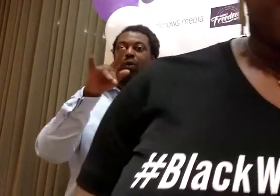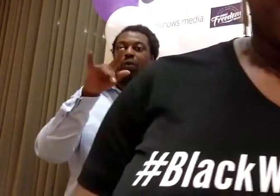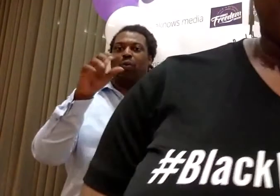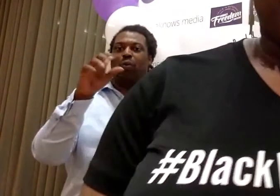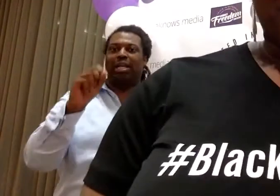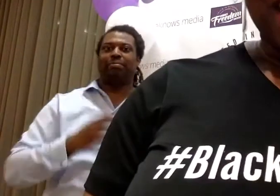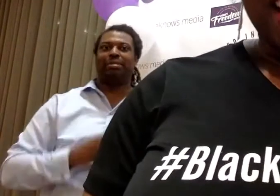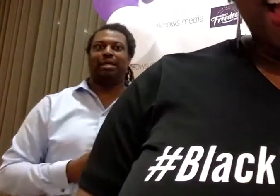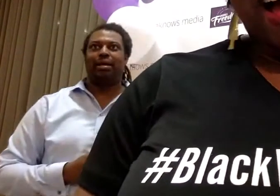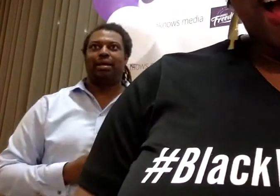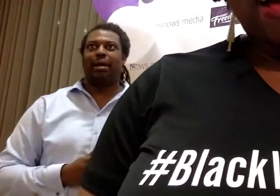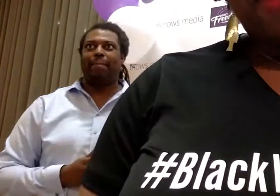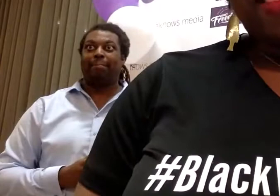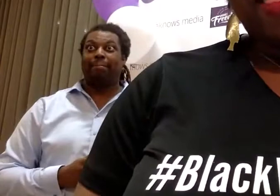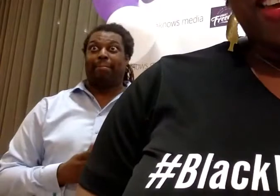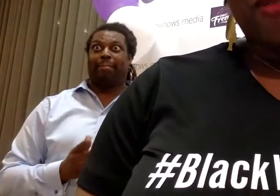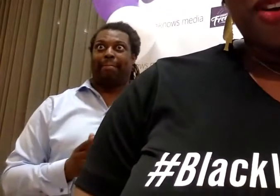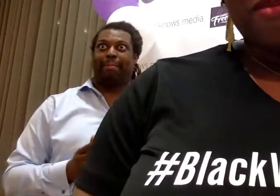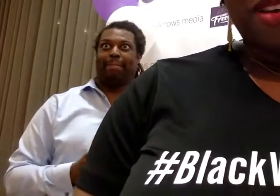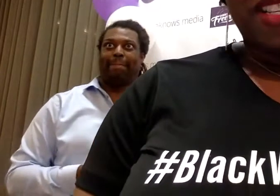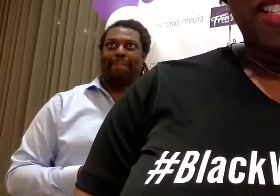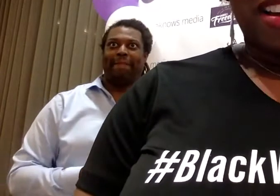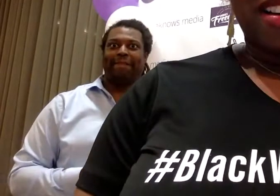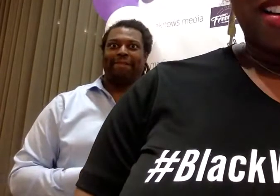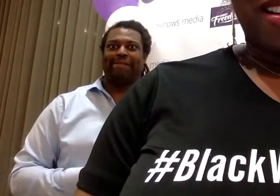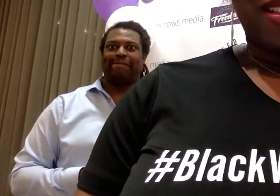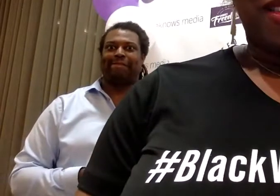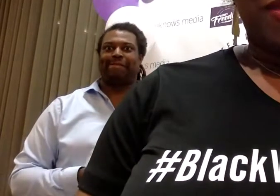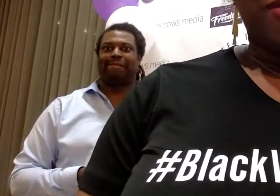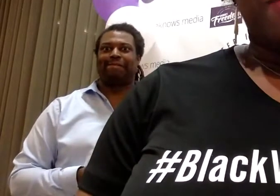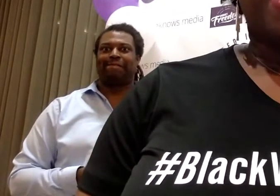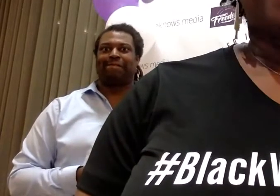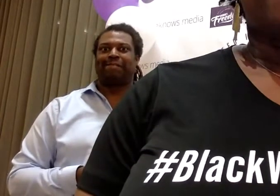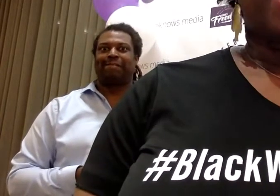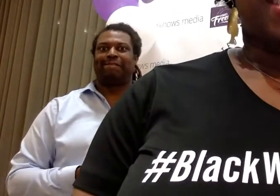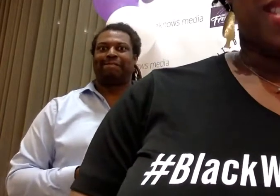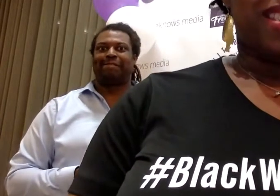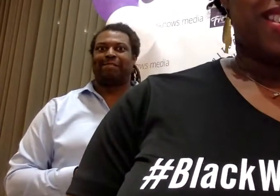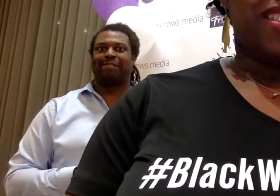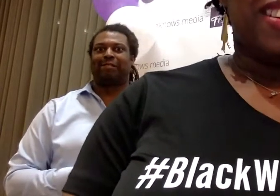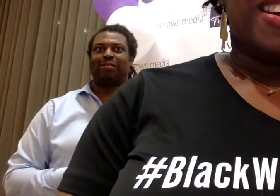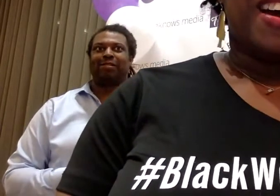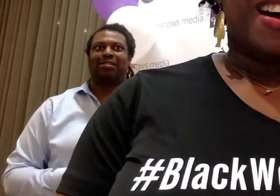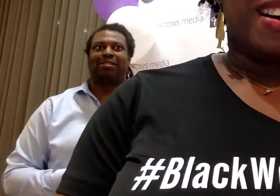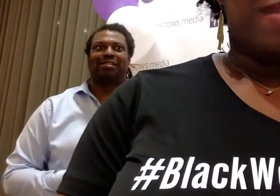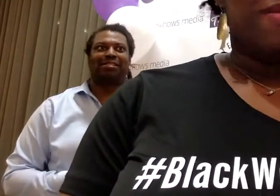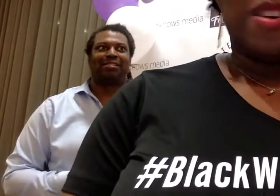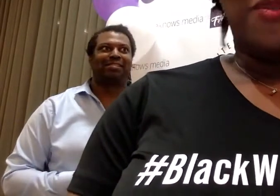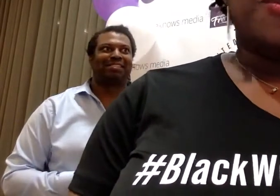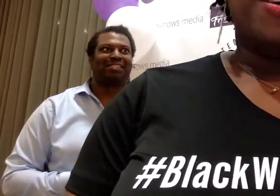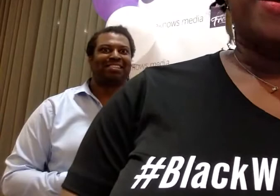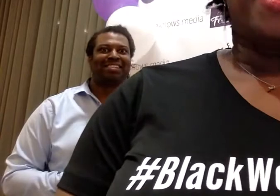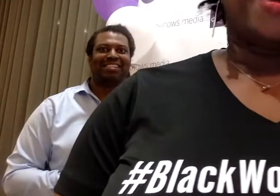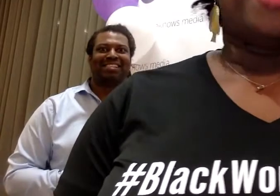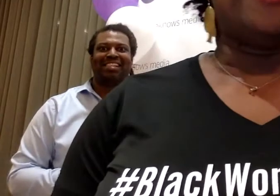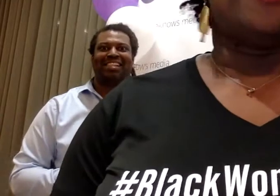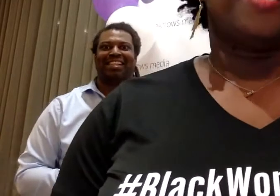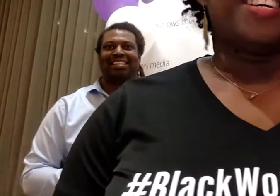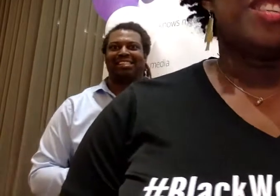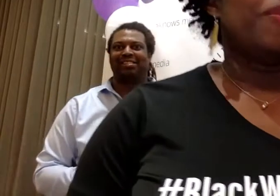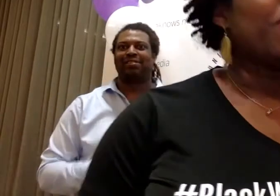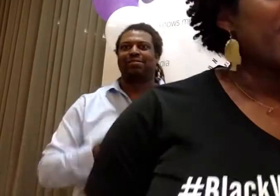Hello, everyone. And thank you very much to my lovely sister for